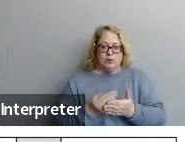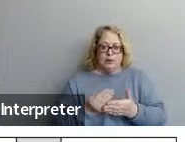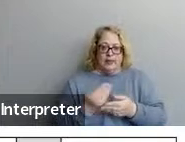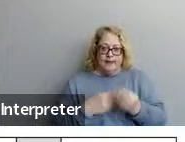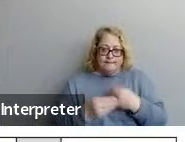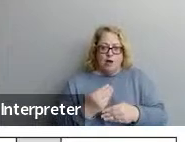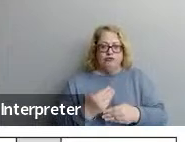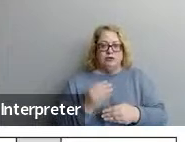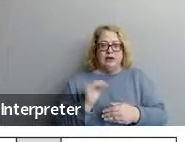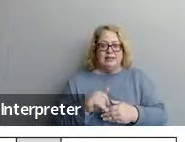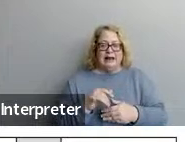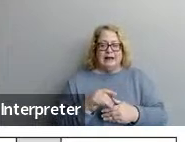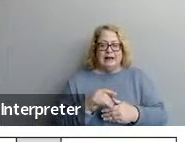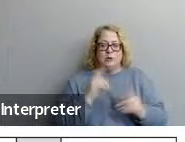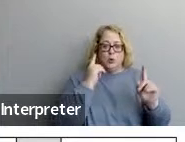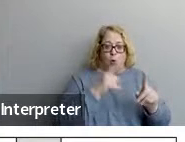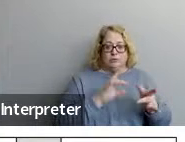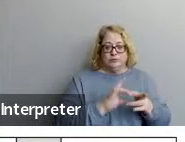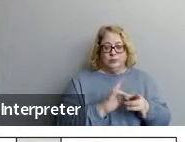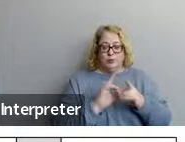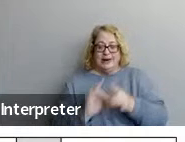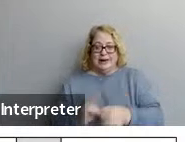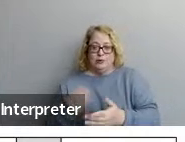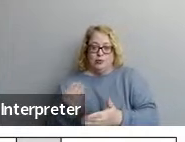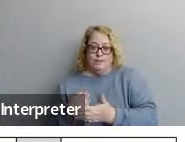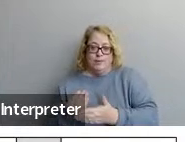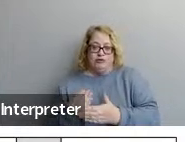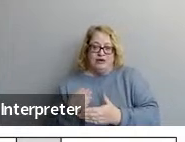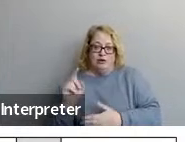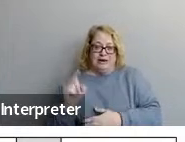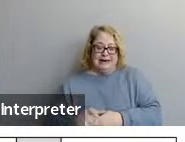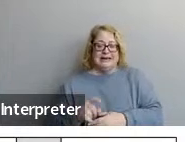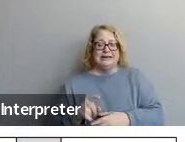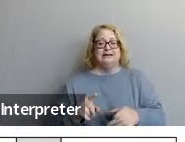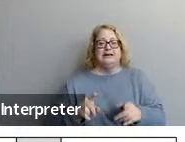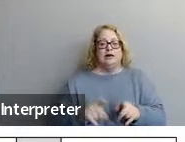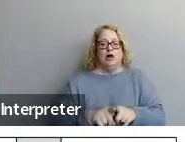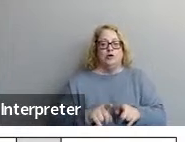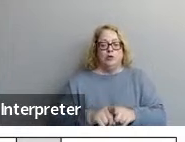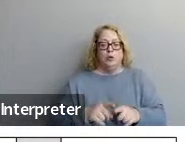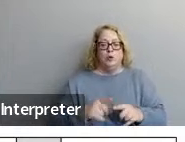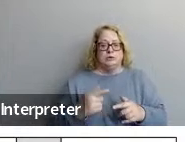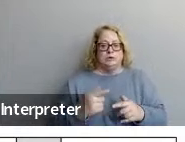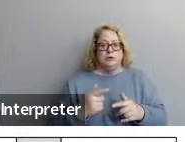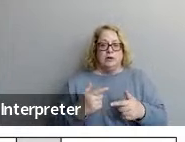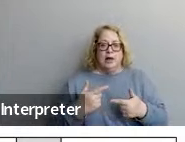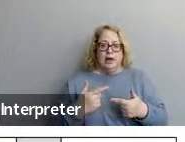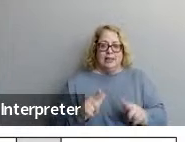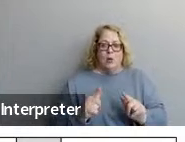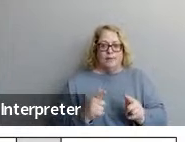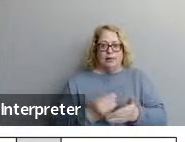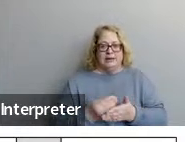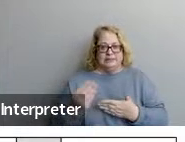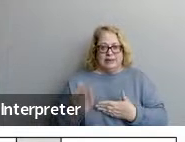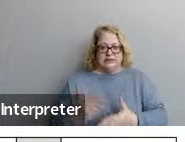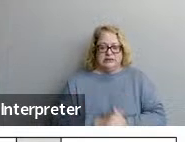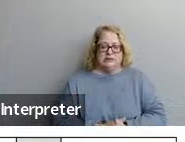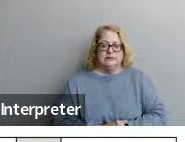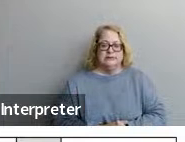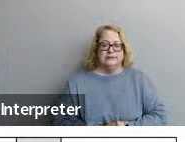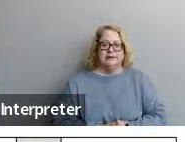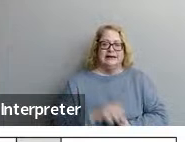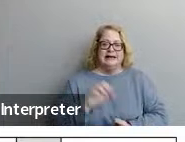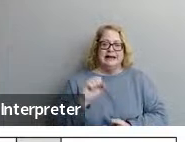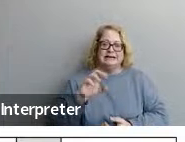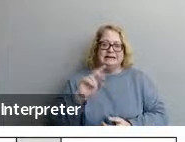us to connect goals to budgetary needs, as well as, again, those allowable expenses. SSD provides each